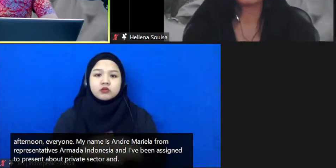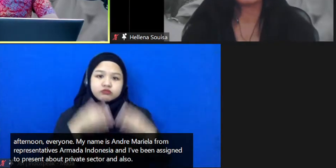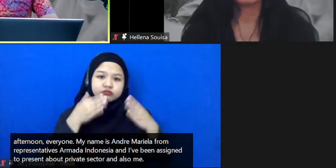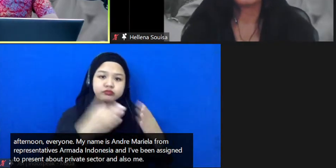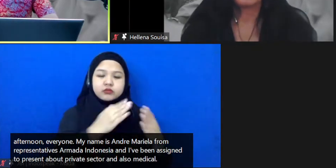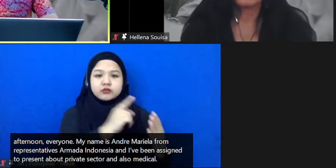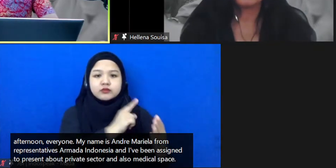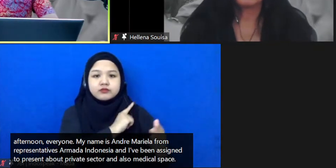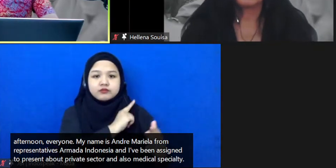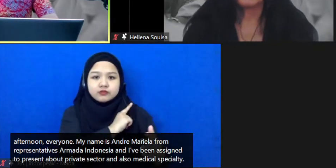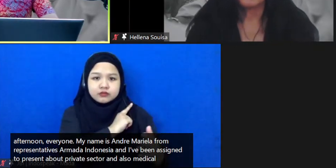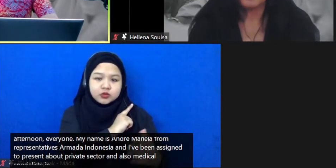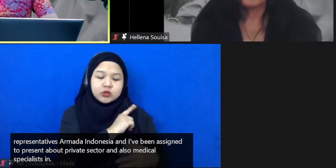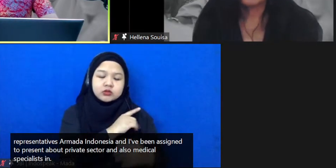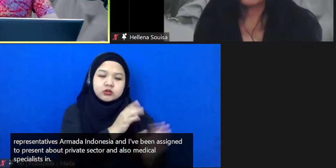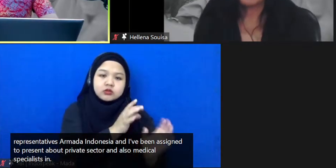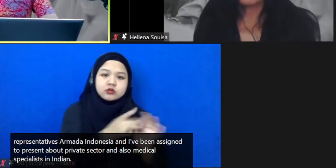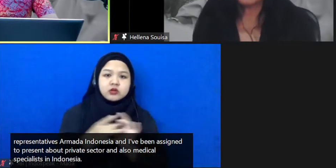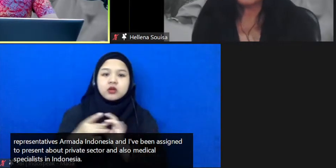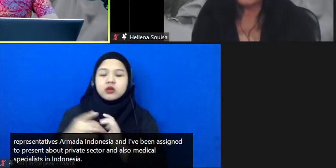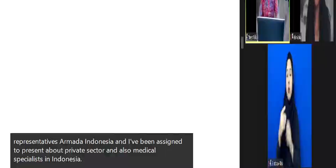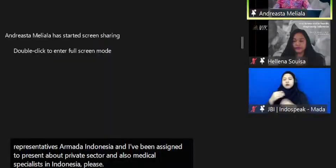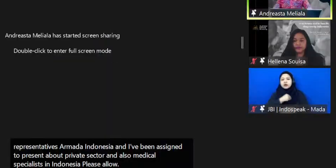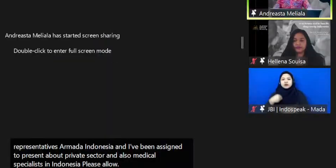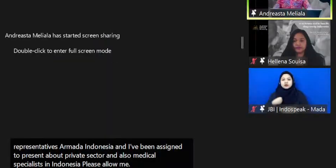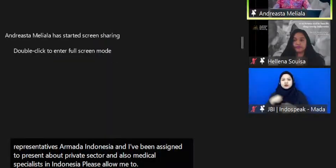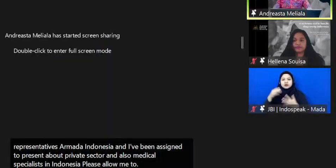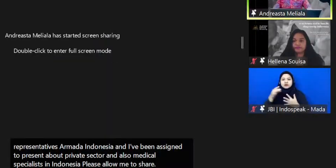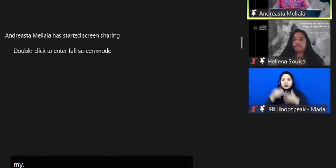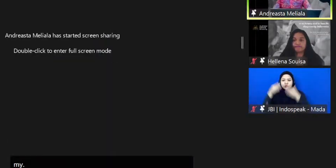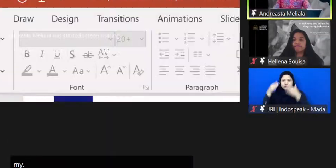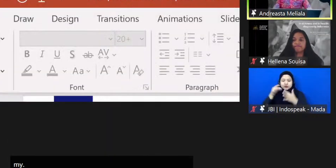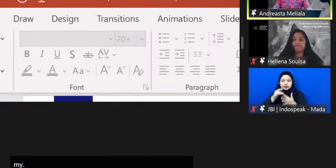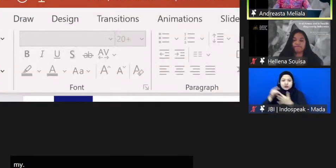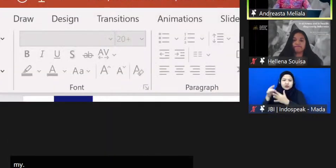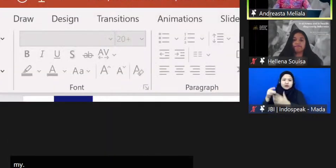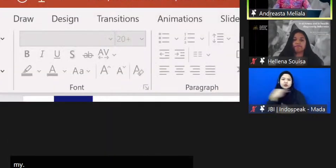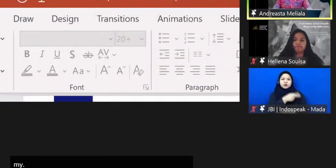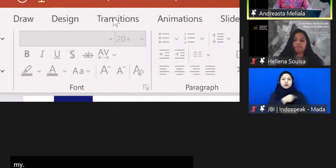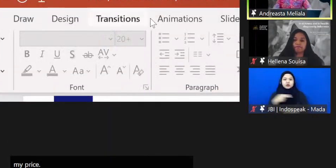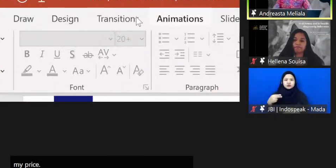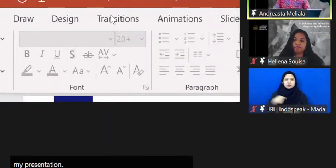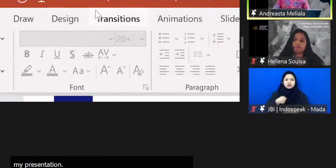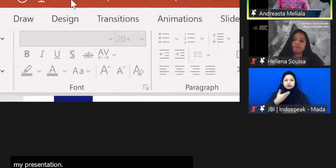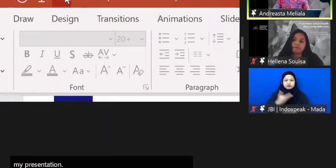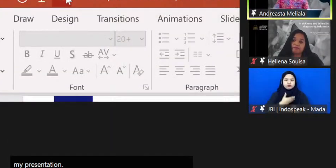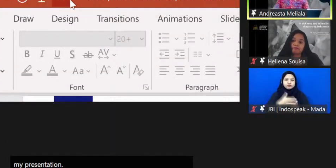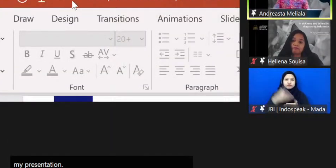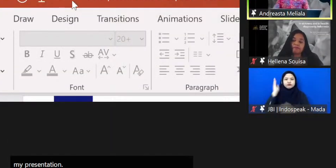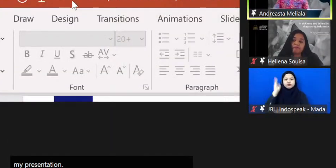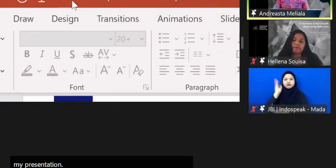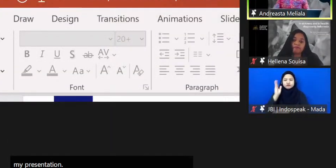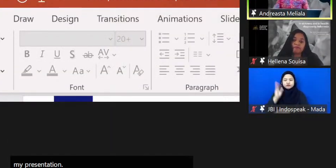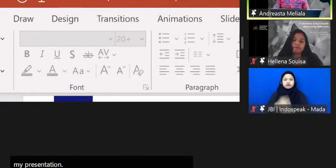medical specialists in Indonesia. Please allow me to share my presentation.